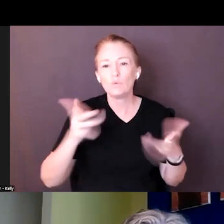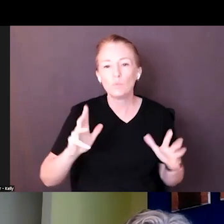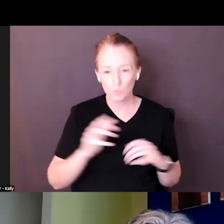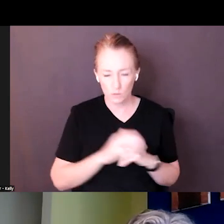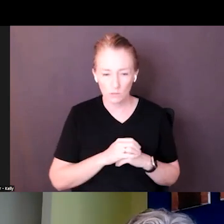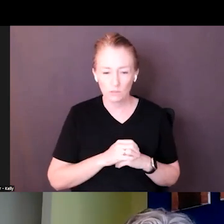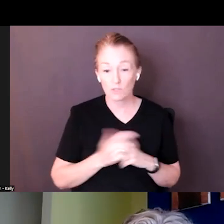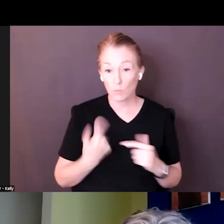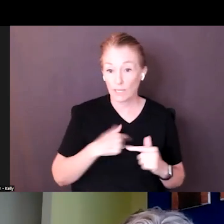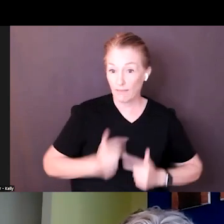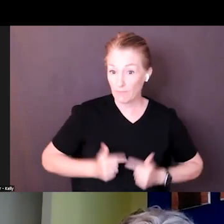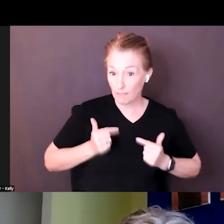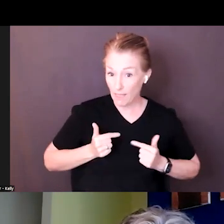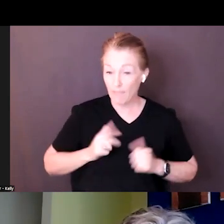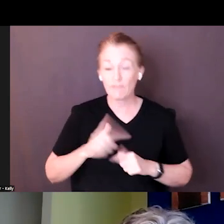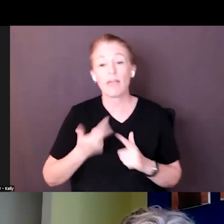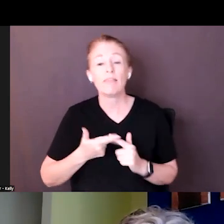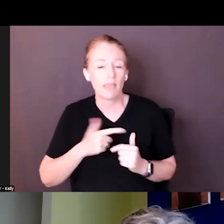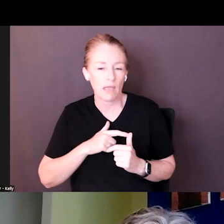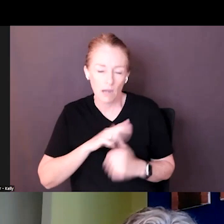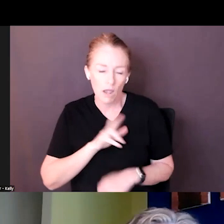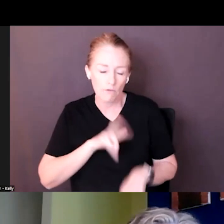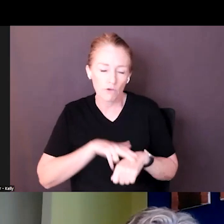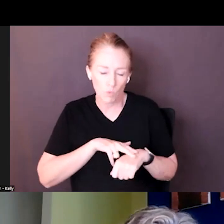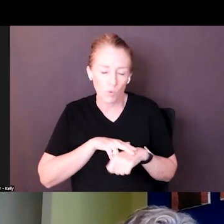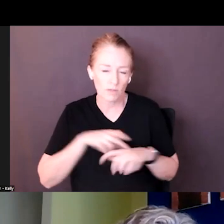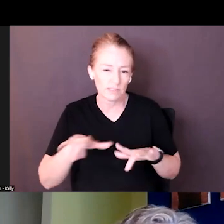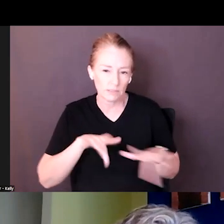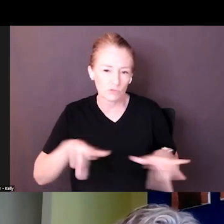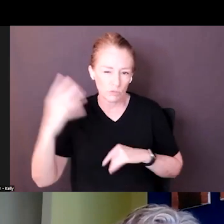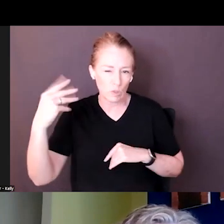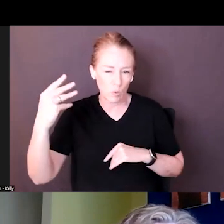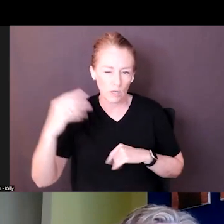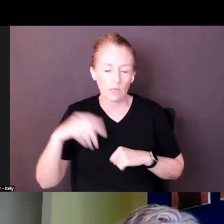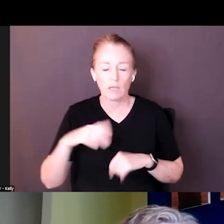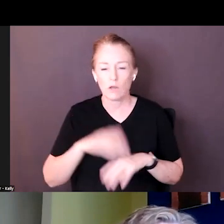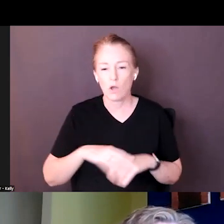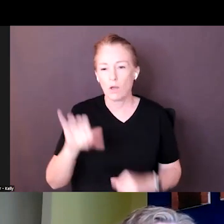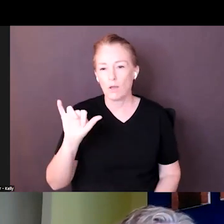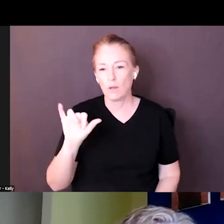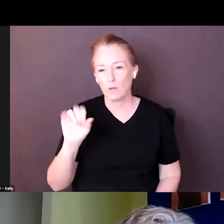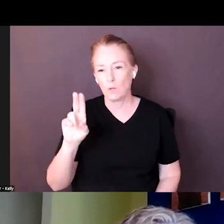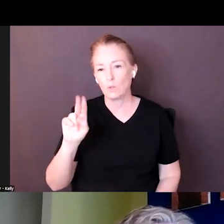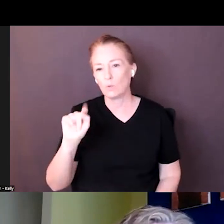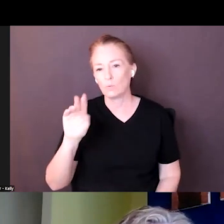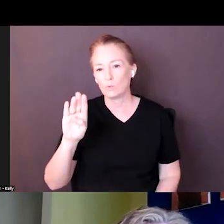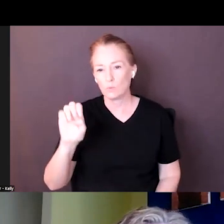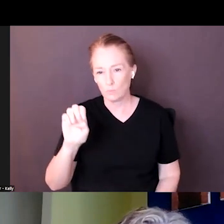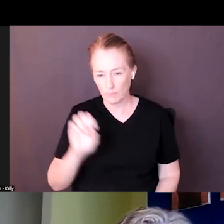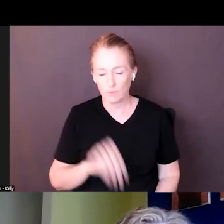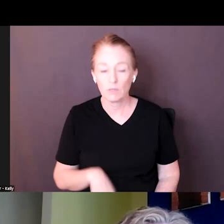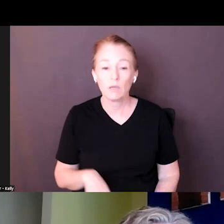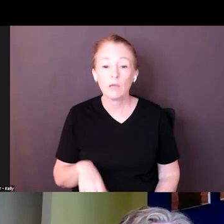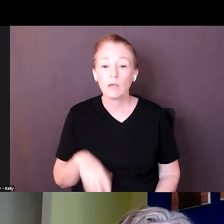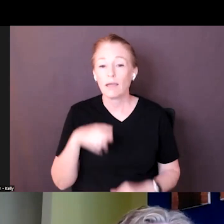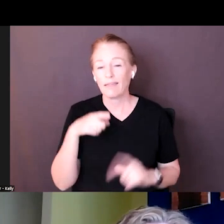Live, but then of course we have them also up on YouTube. And these are the top 5. And usually they are those special